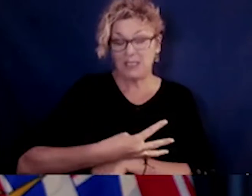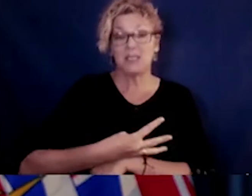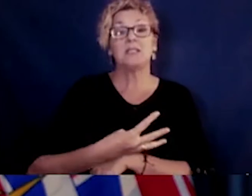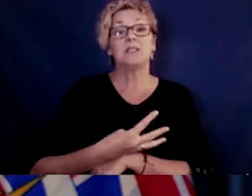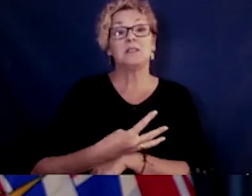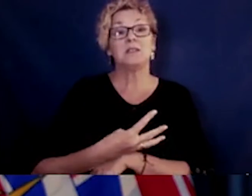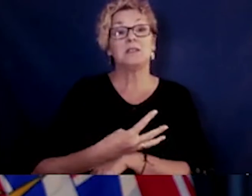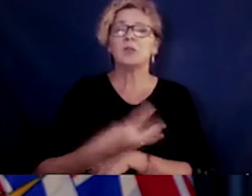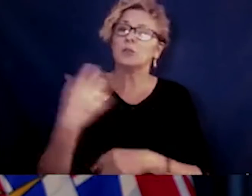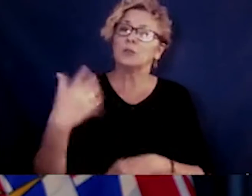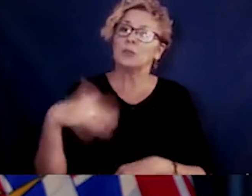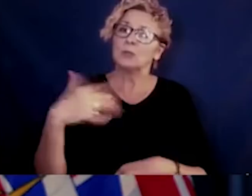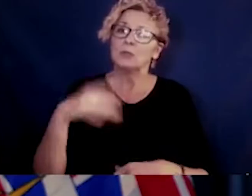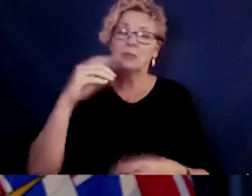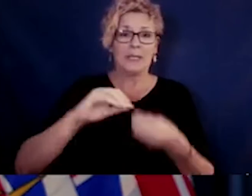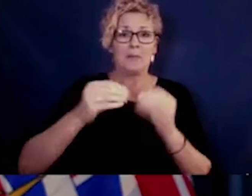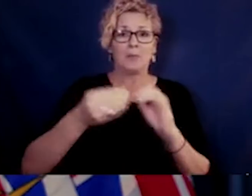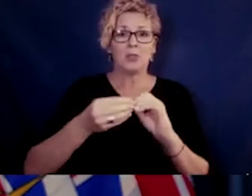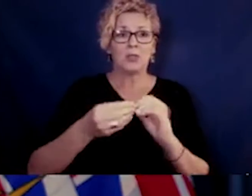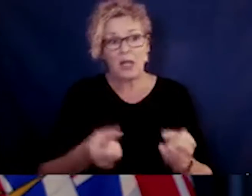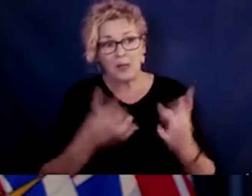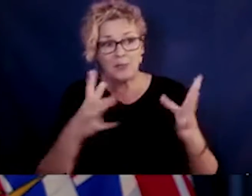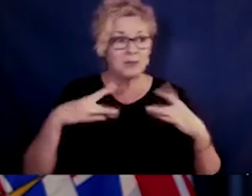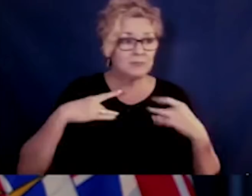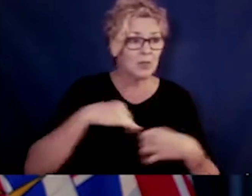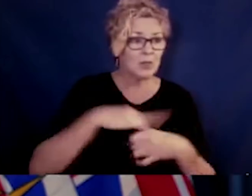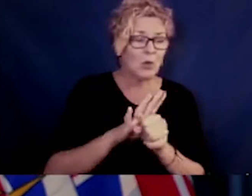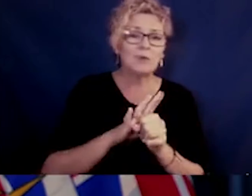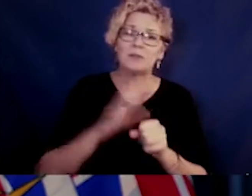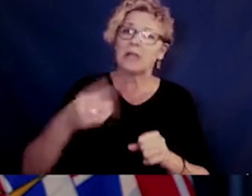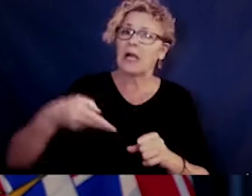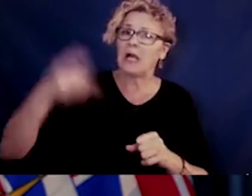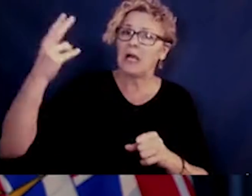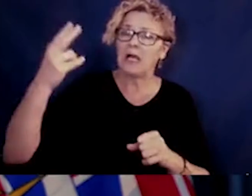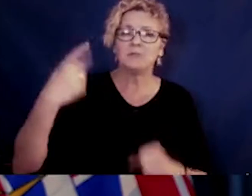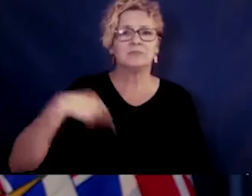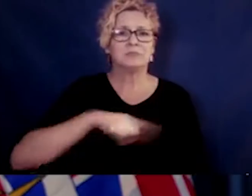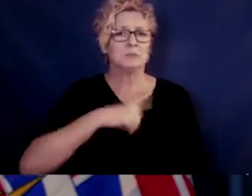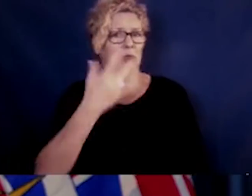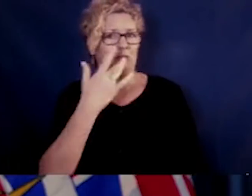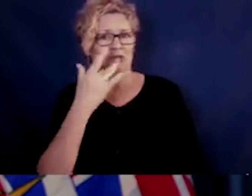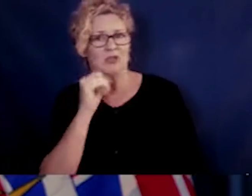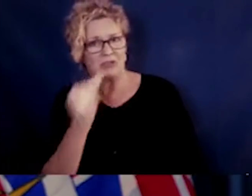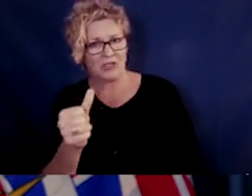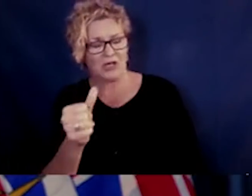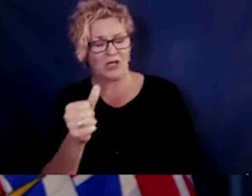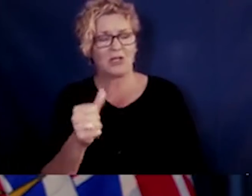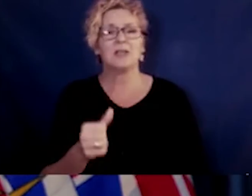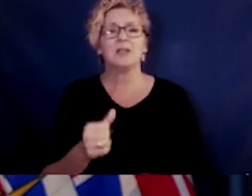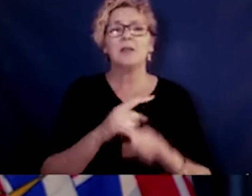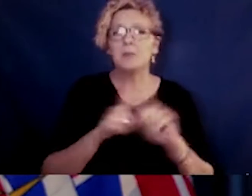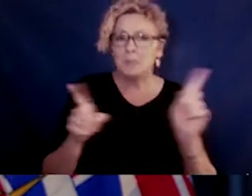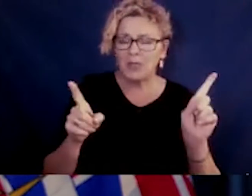processed essentially an extra day's worth of tests, about 6,000 tests, to clear that backlog that had emerged. And these